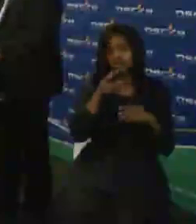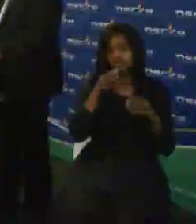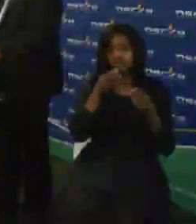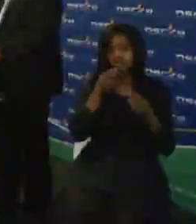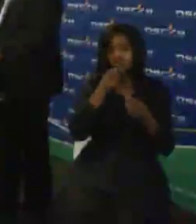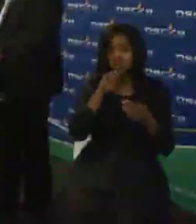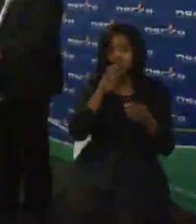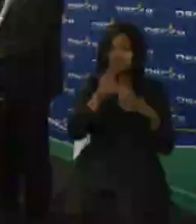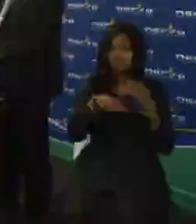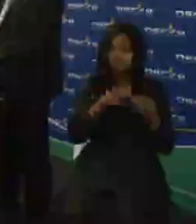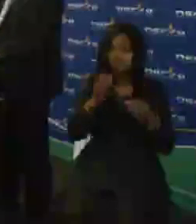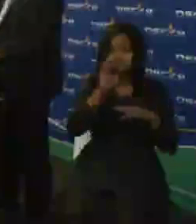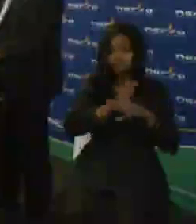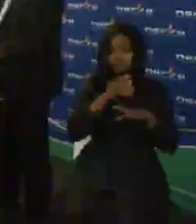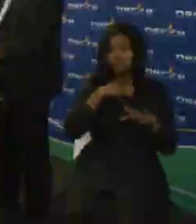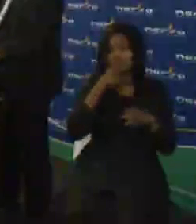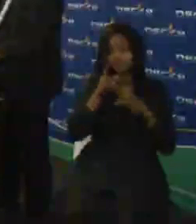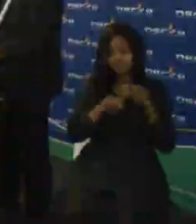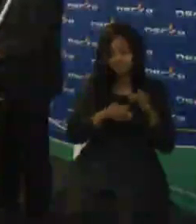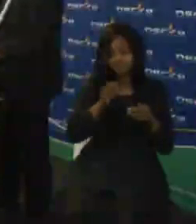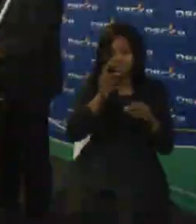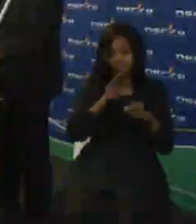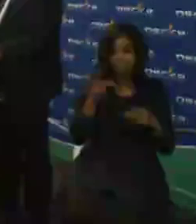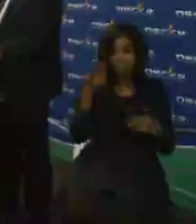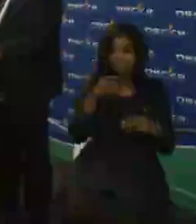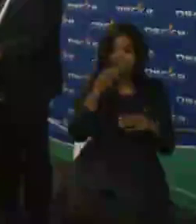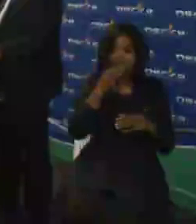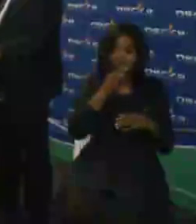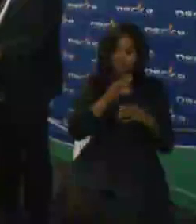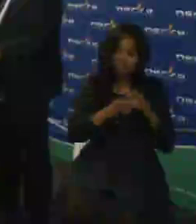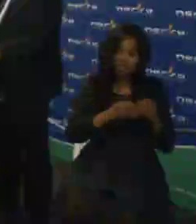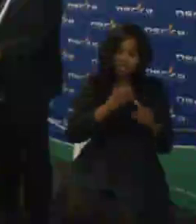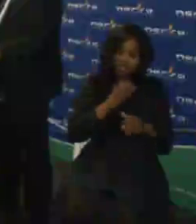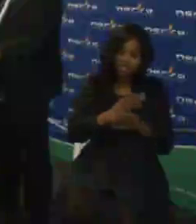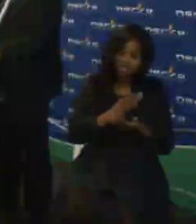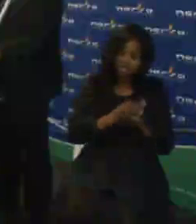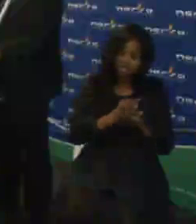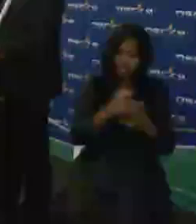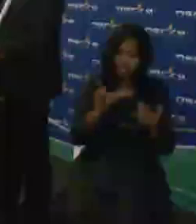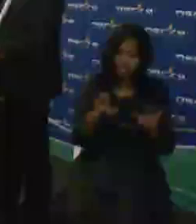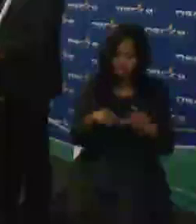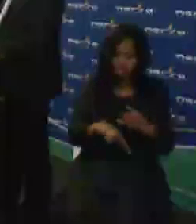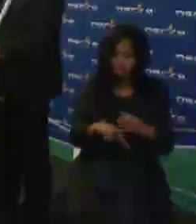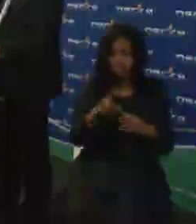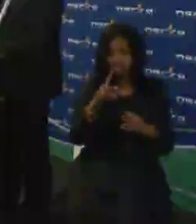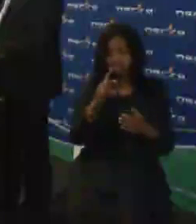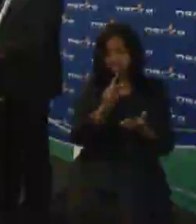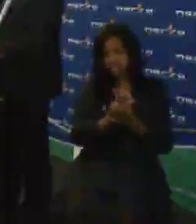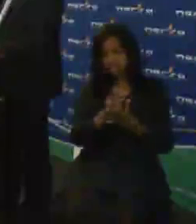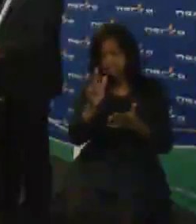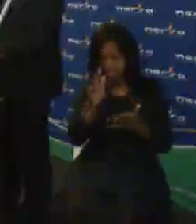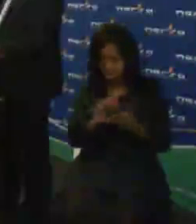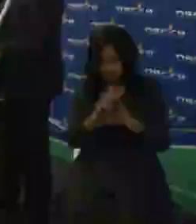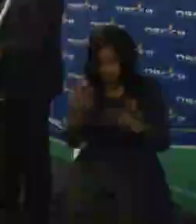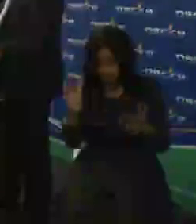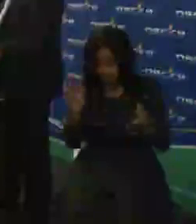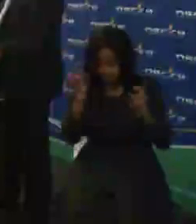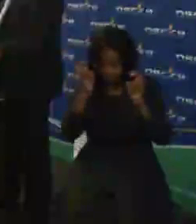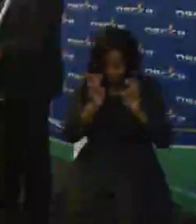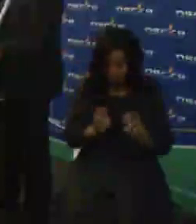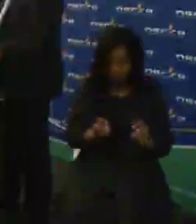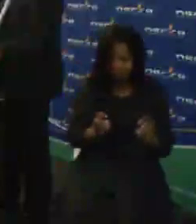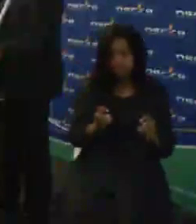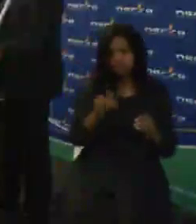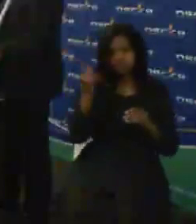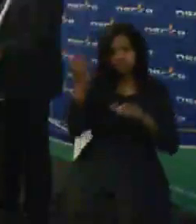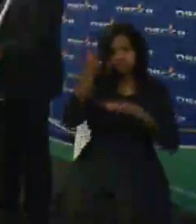I just want to reiterate, for the financial year we're in currently, this 18-19, Eskom